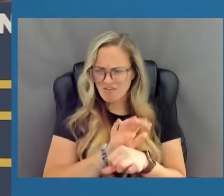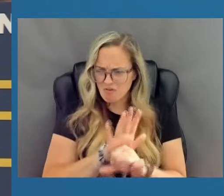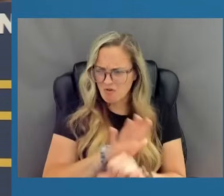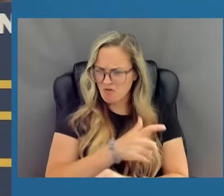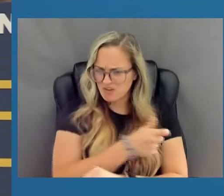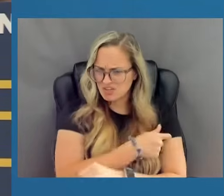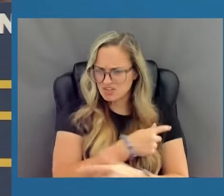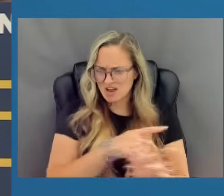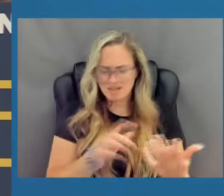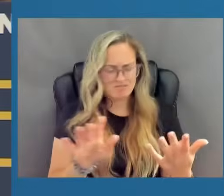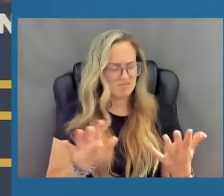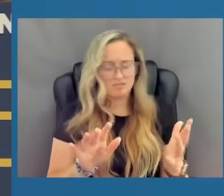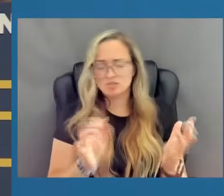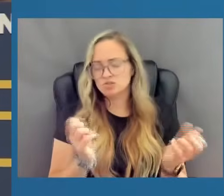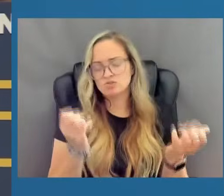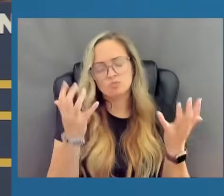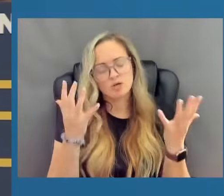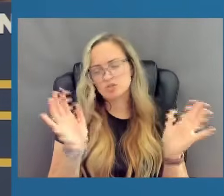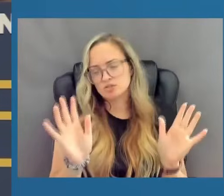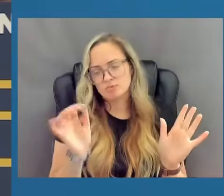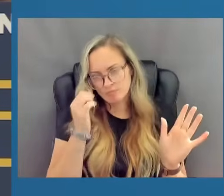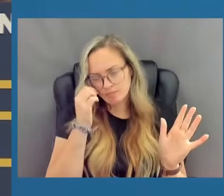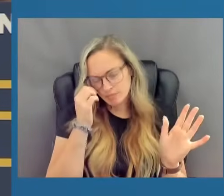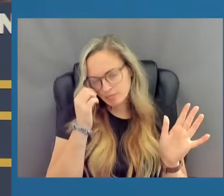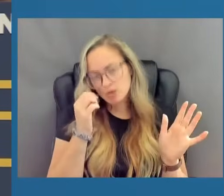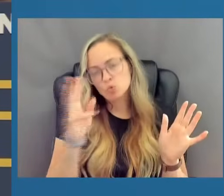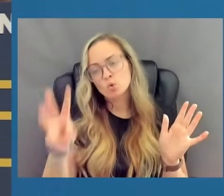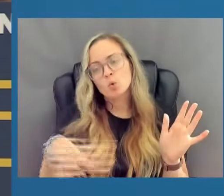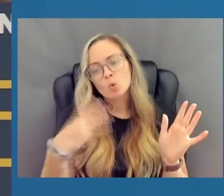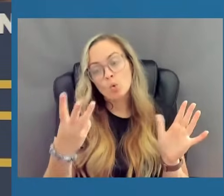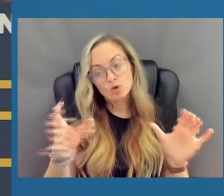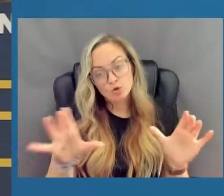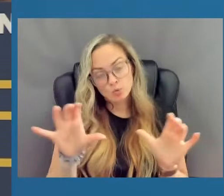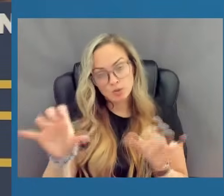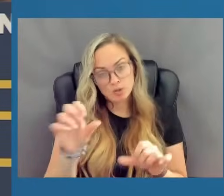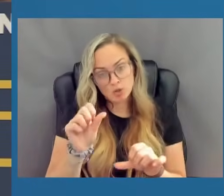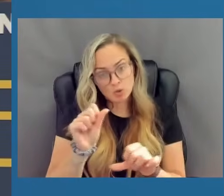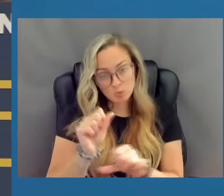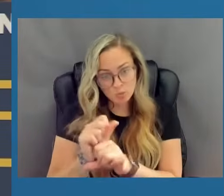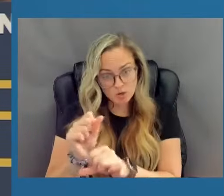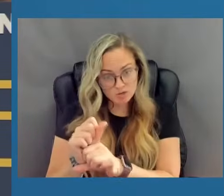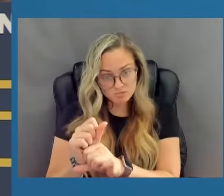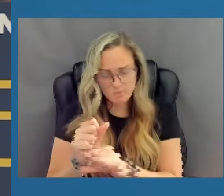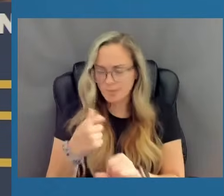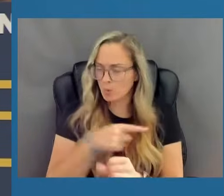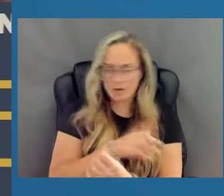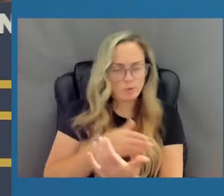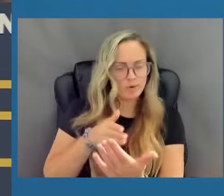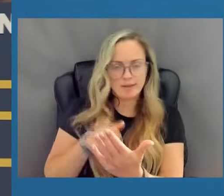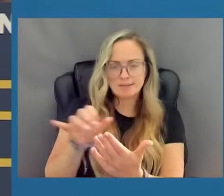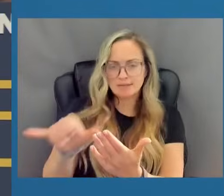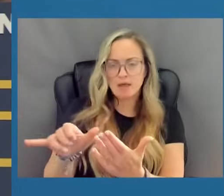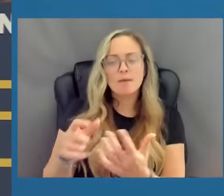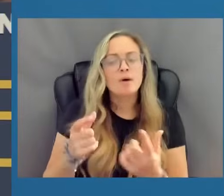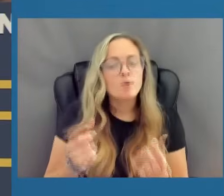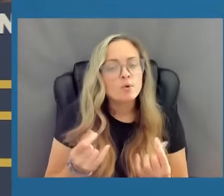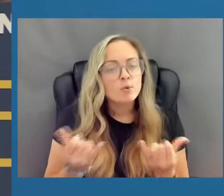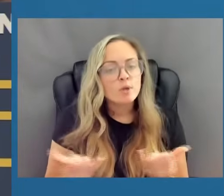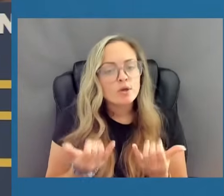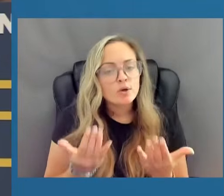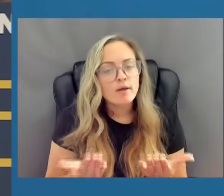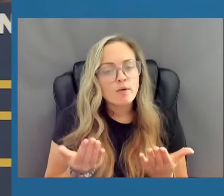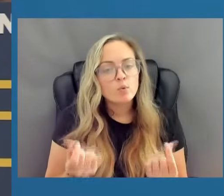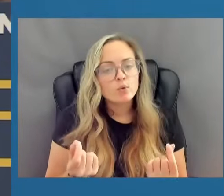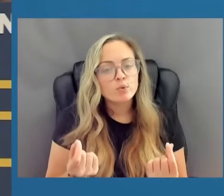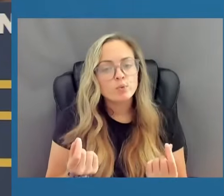it gets to be too much. So Washington's doing their thing, we're fighting back. But what can we do here in the great state of New York